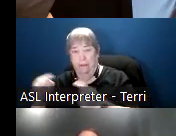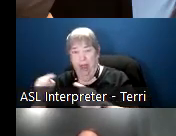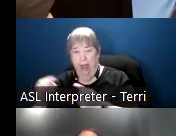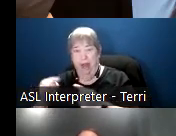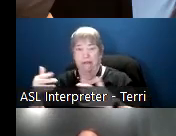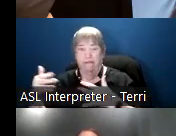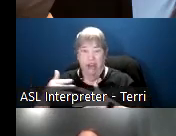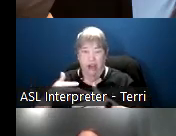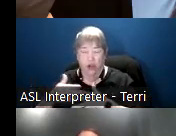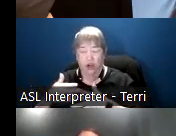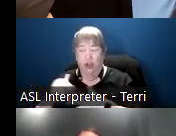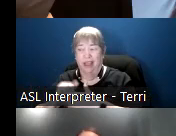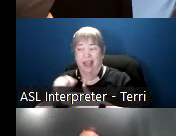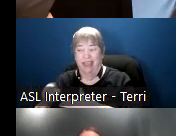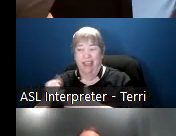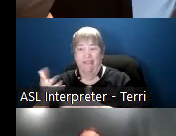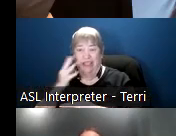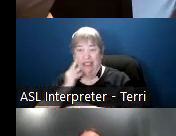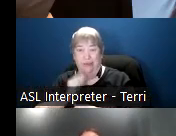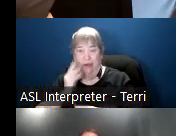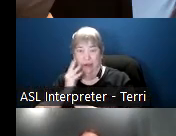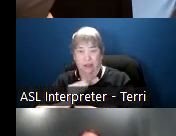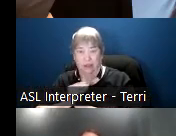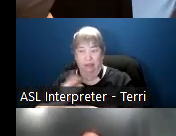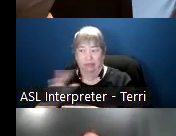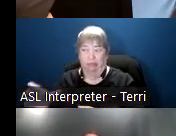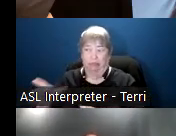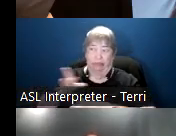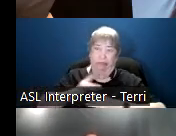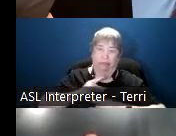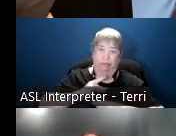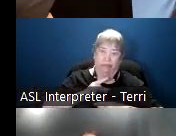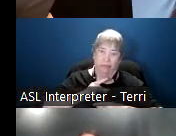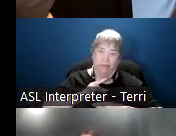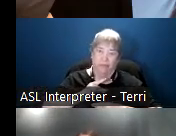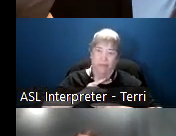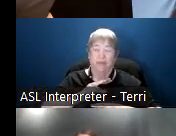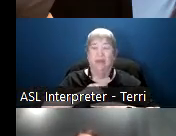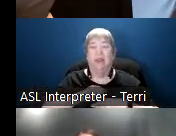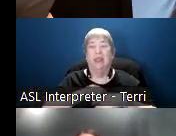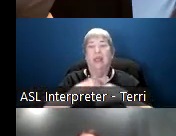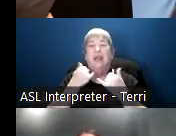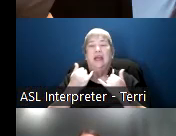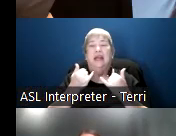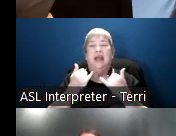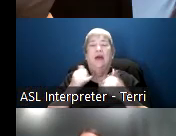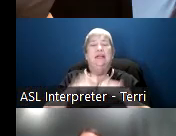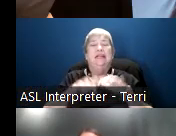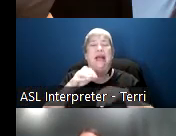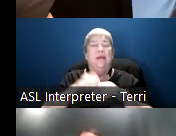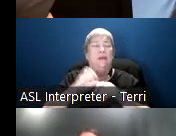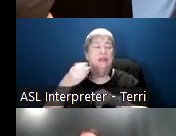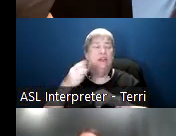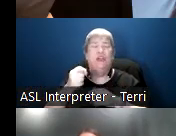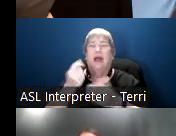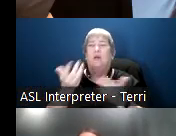the trauma survivors have endured. Now, before moving on, if we could all put in the chat, what are some